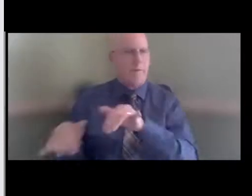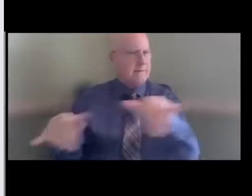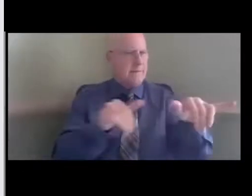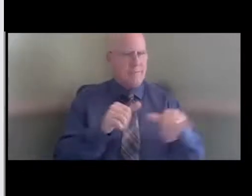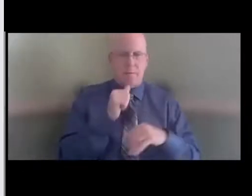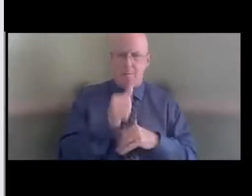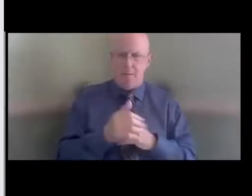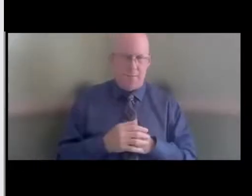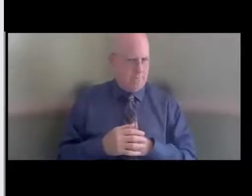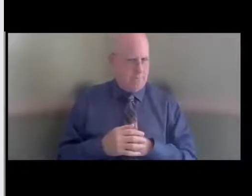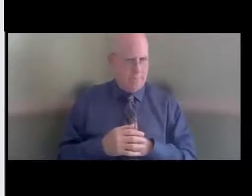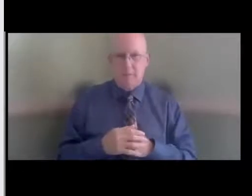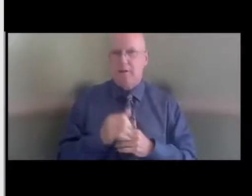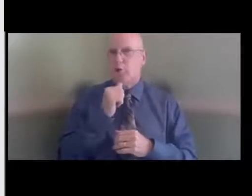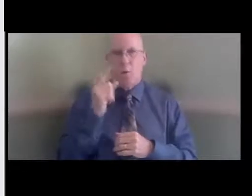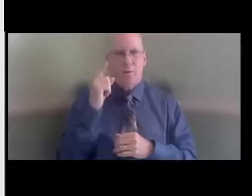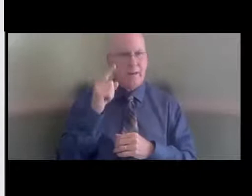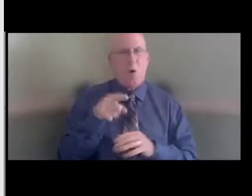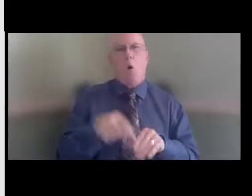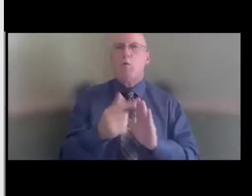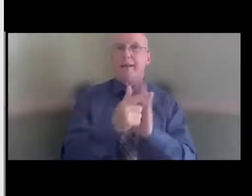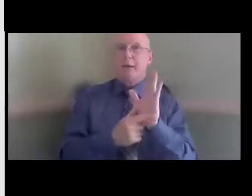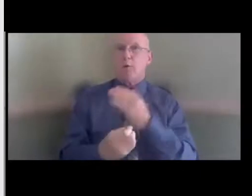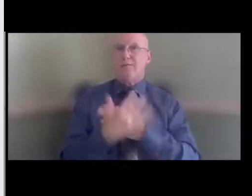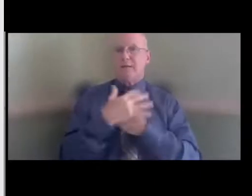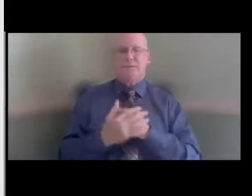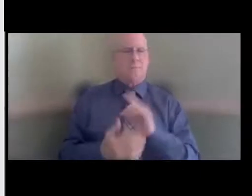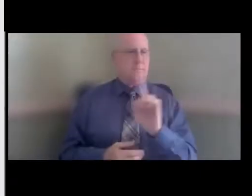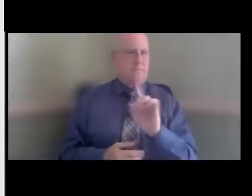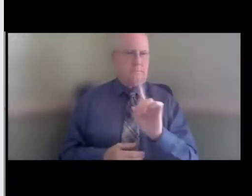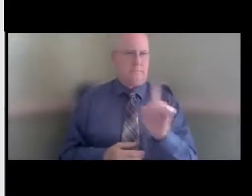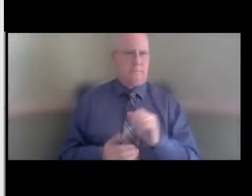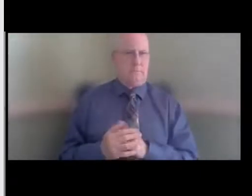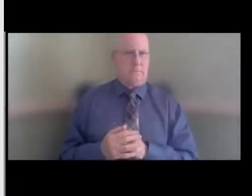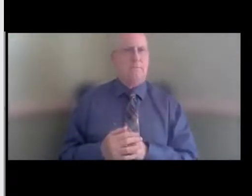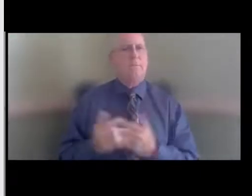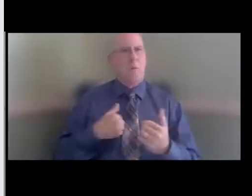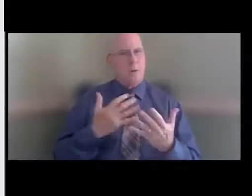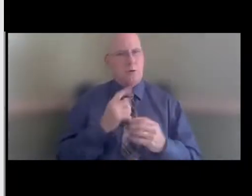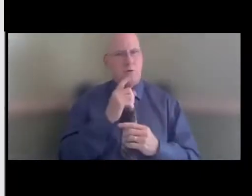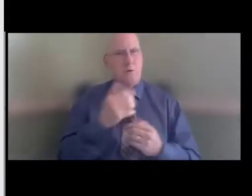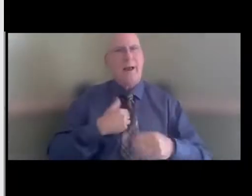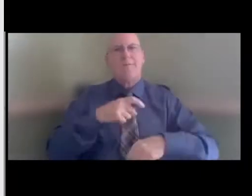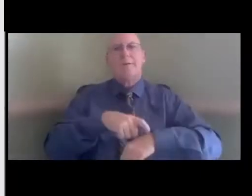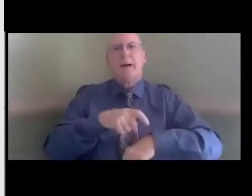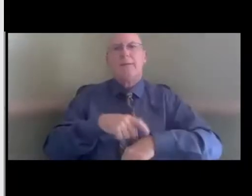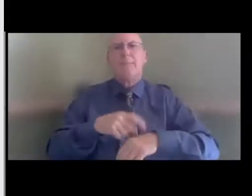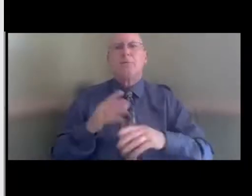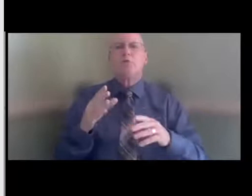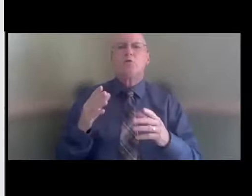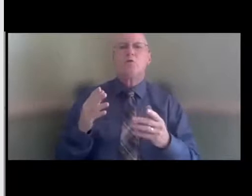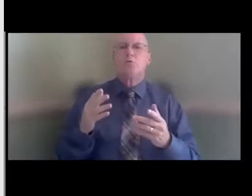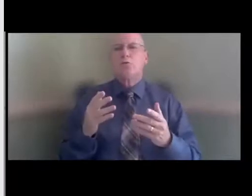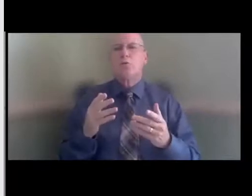and none of this should be taken as legal advice, but wanted to make sure that I had the time today and the opportunity, certainly